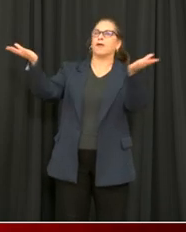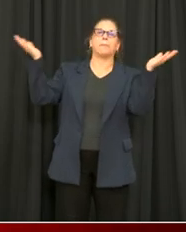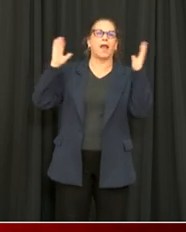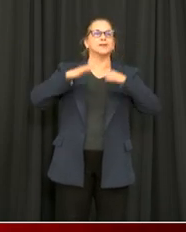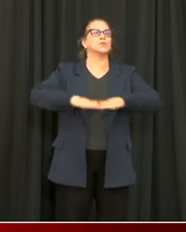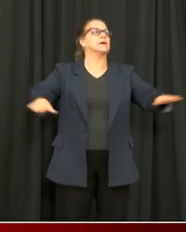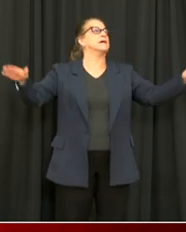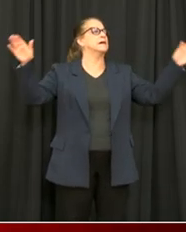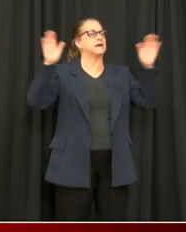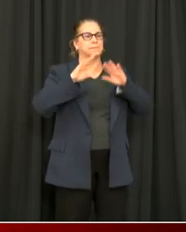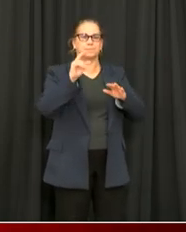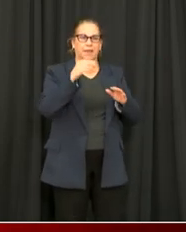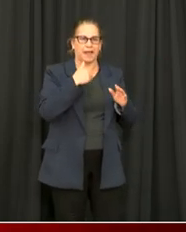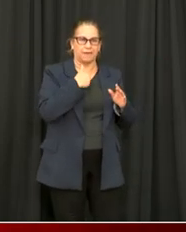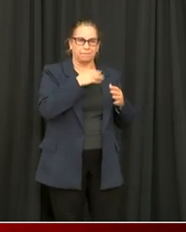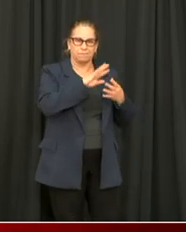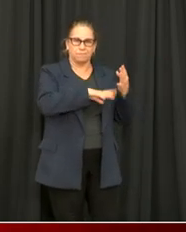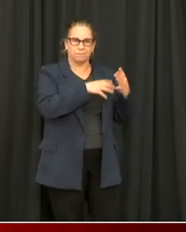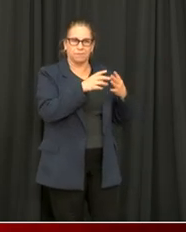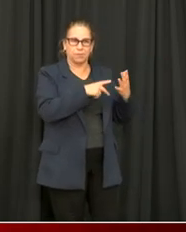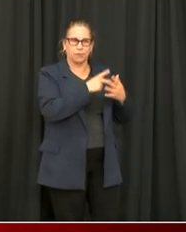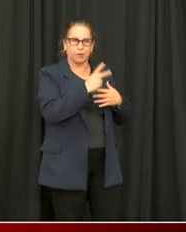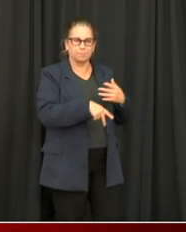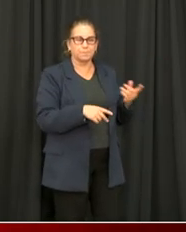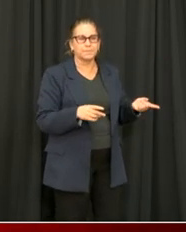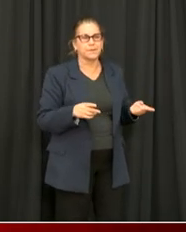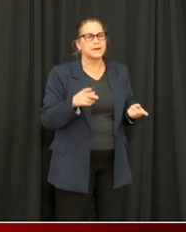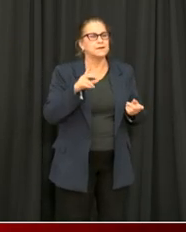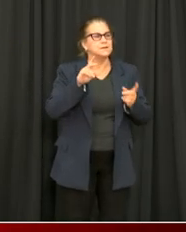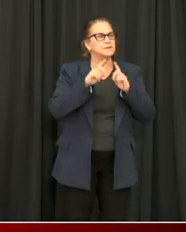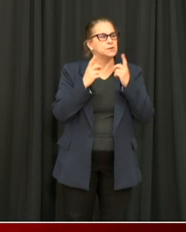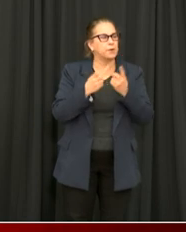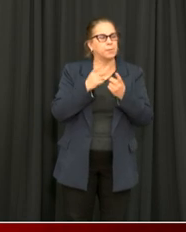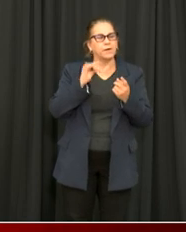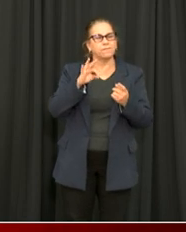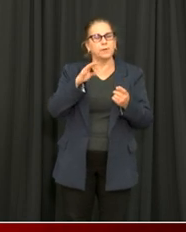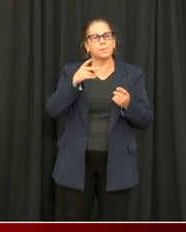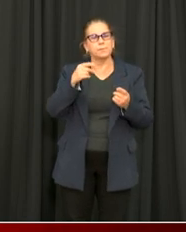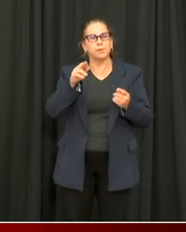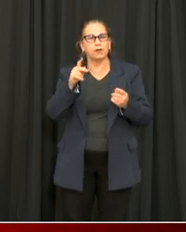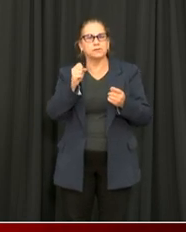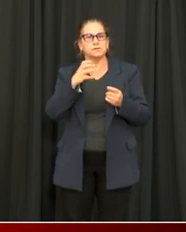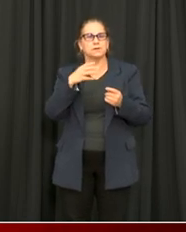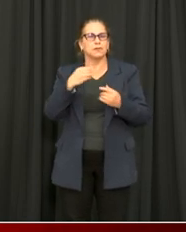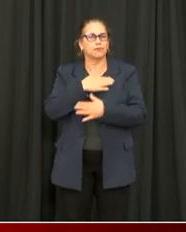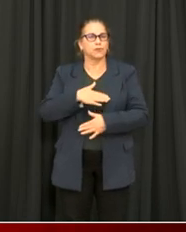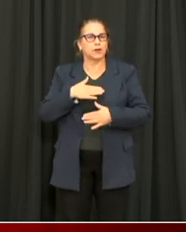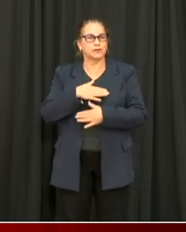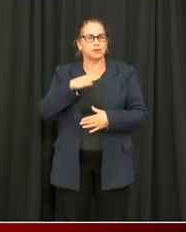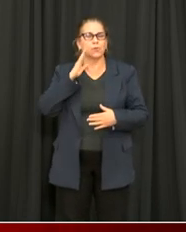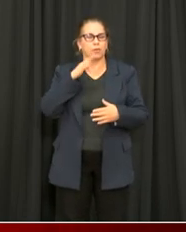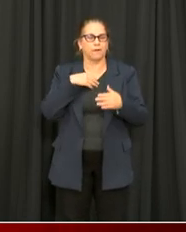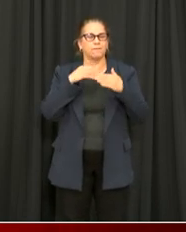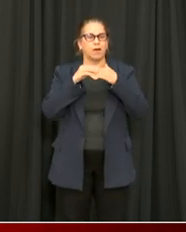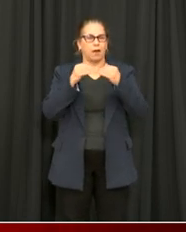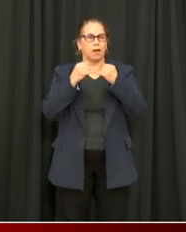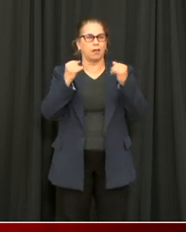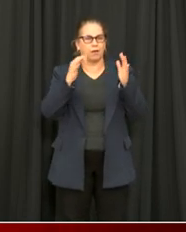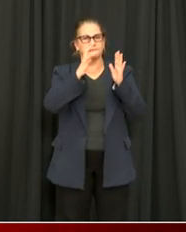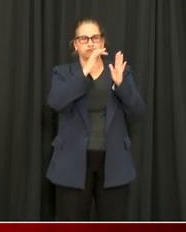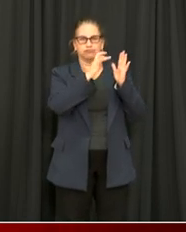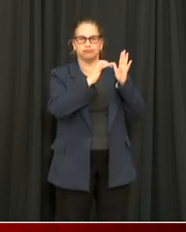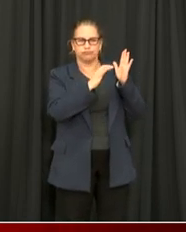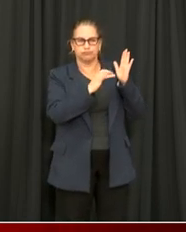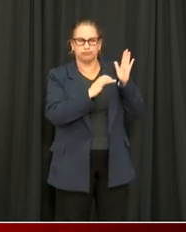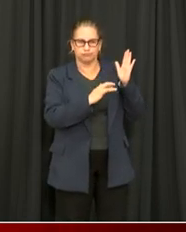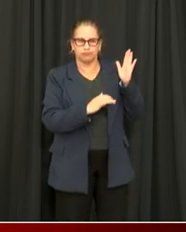for swim lessons for people of all ages and for lap swimming.